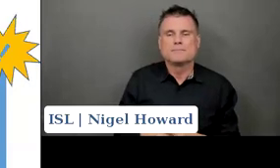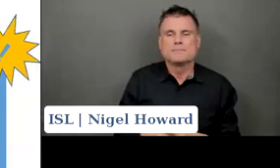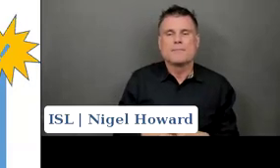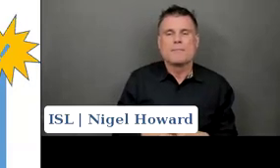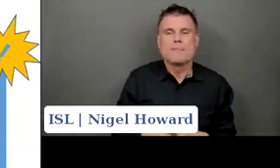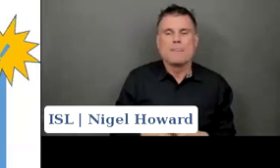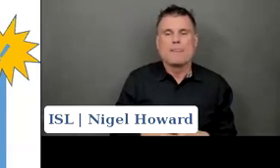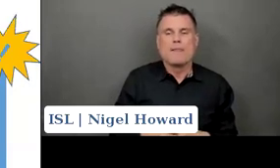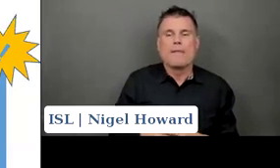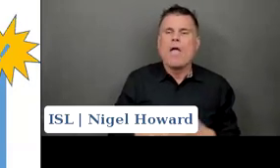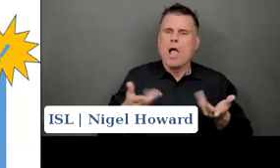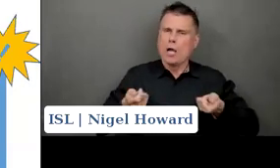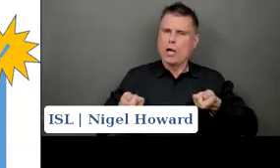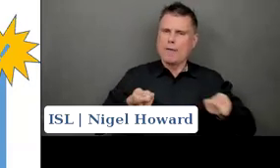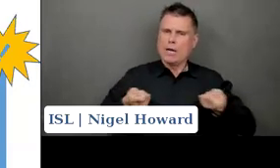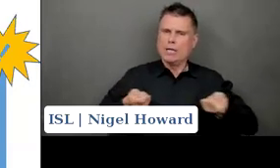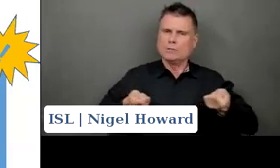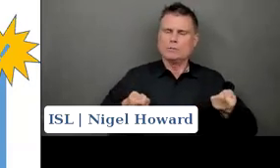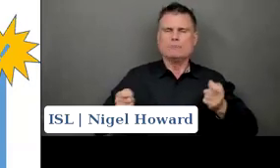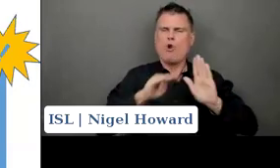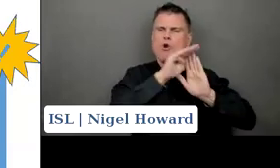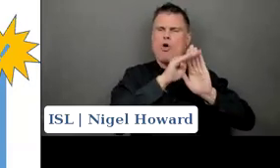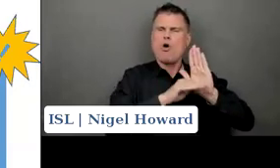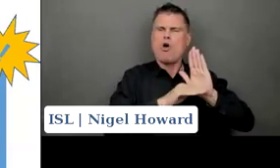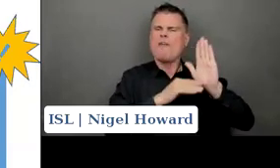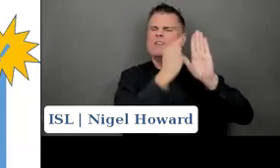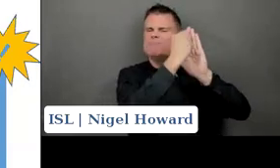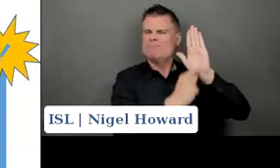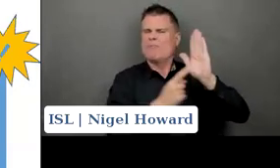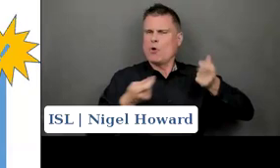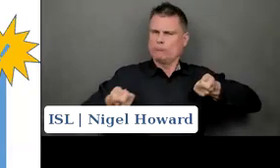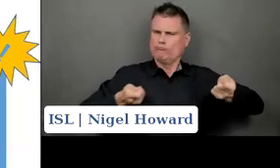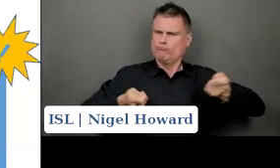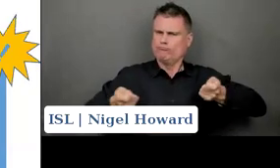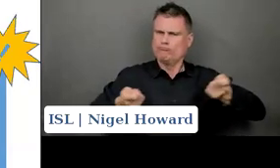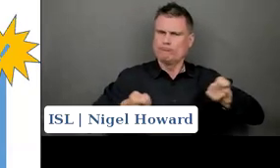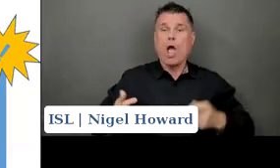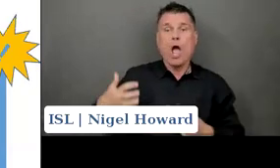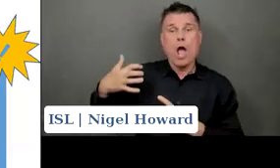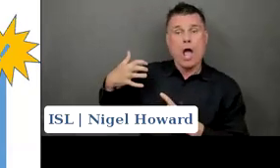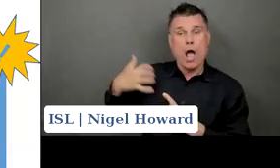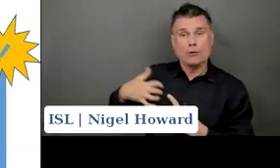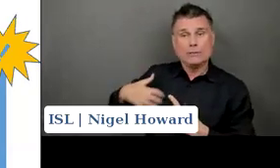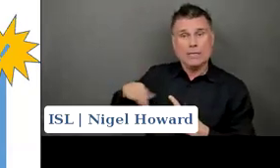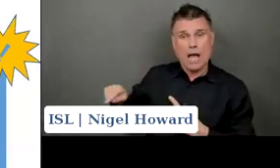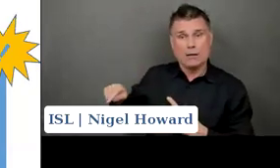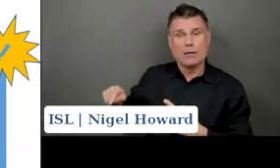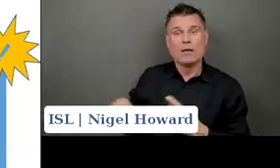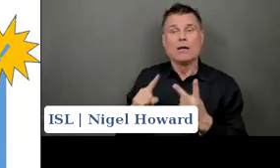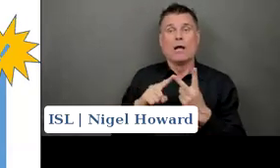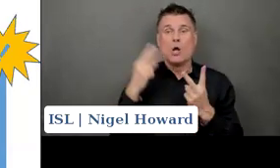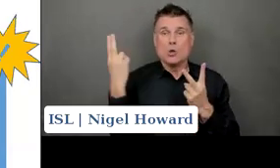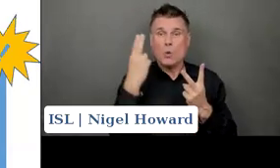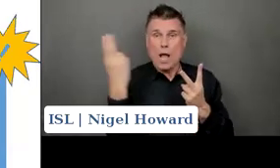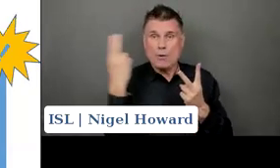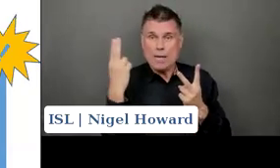few examples of how that has been done. And we will hear specifically of the Uruguay case, which is sort of the example in